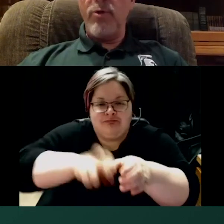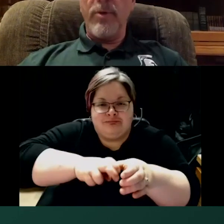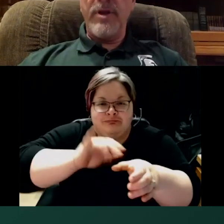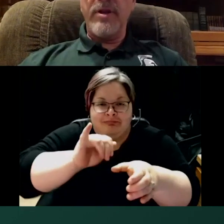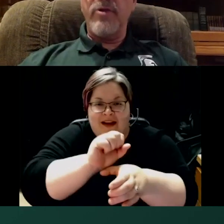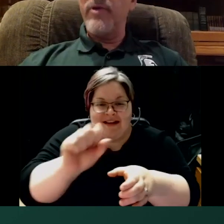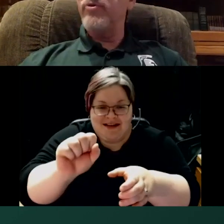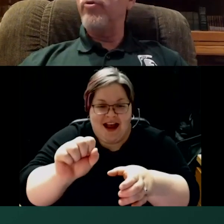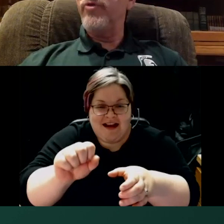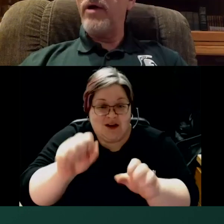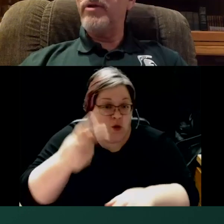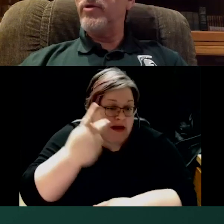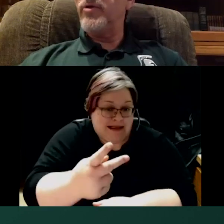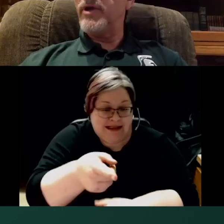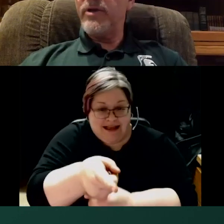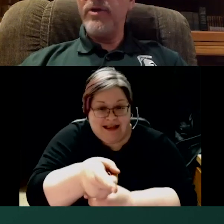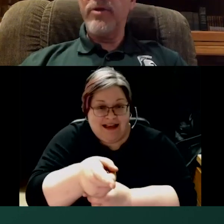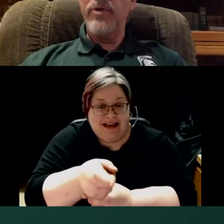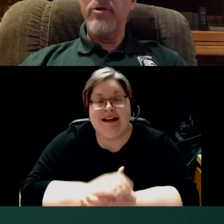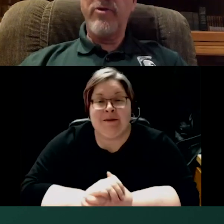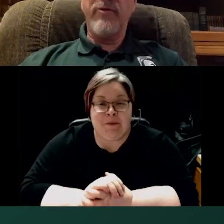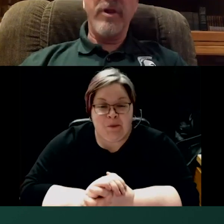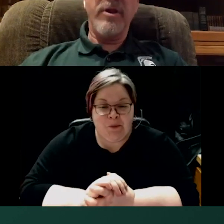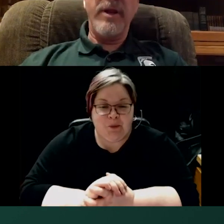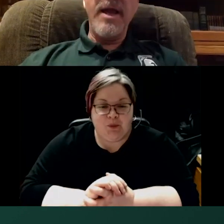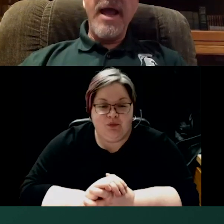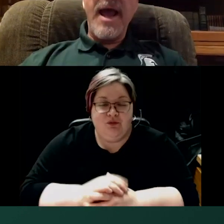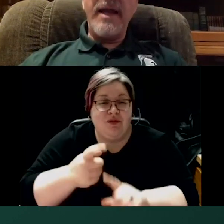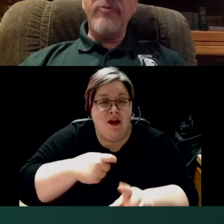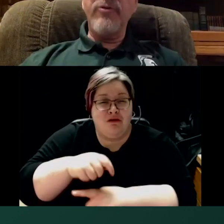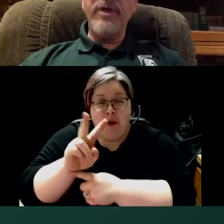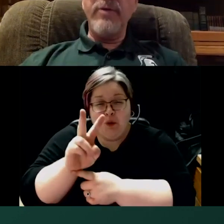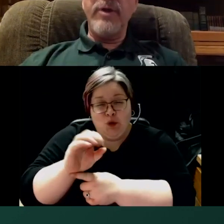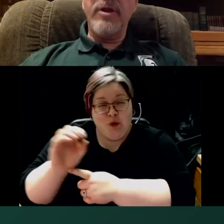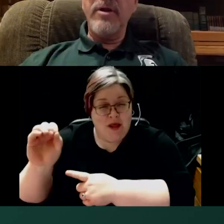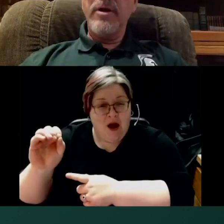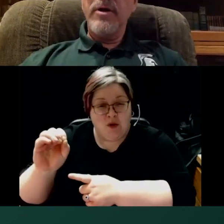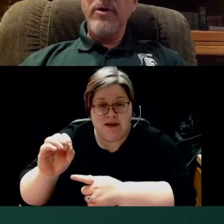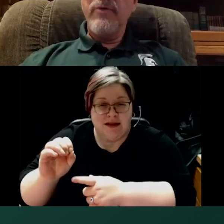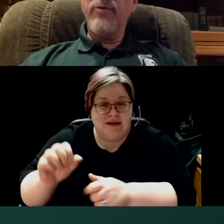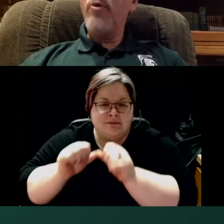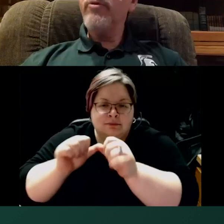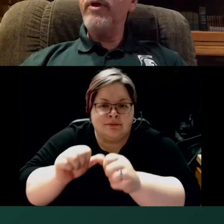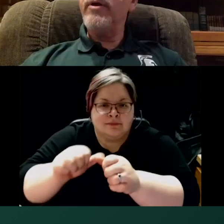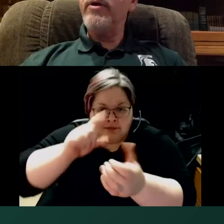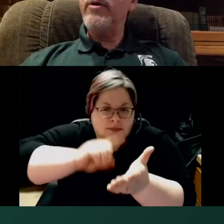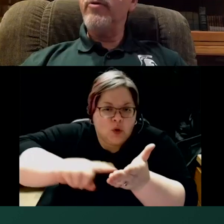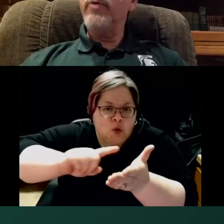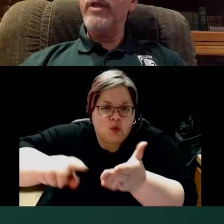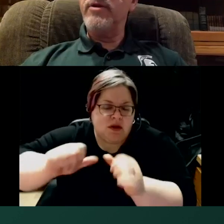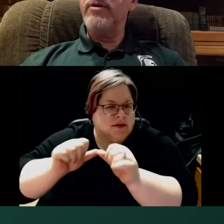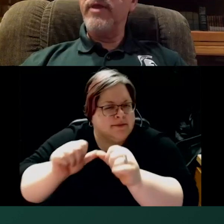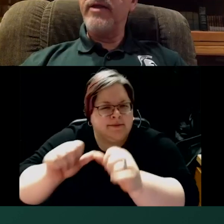Been in orbit since November 2000. There's been continuous research ever since then. And I'm showing you this for more than